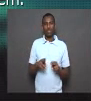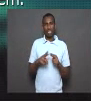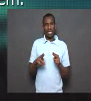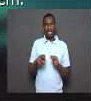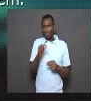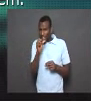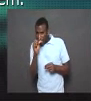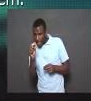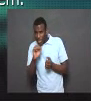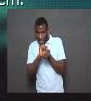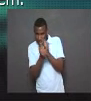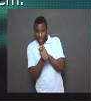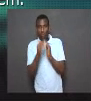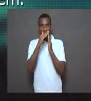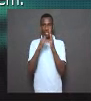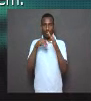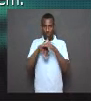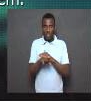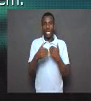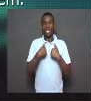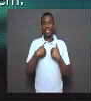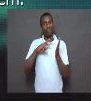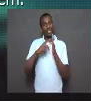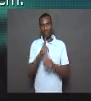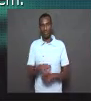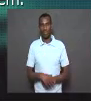a finite change in the system.